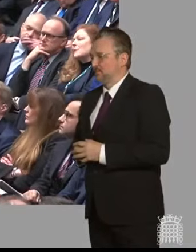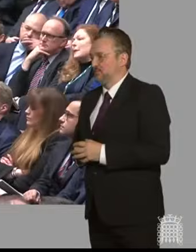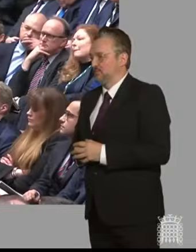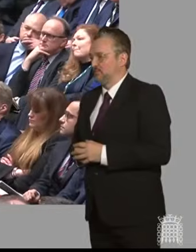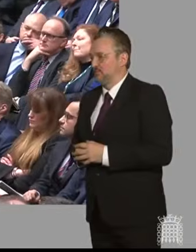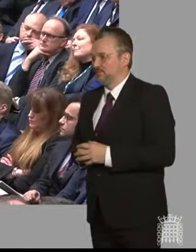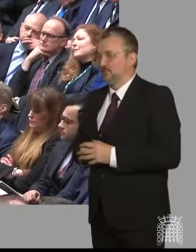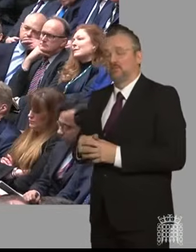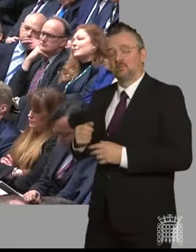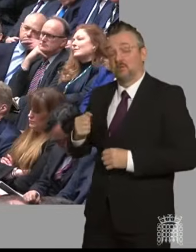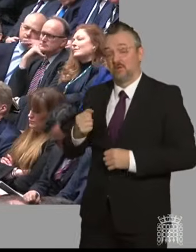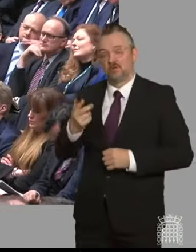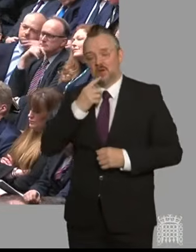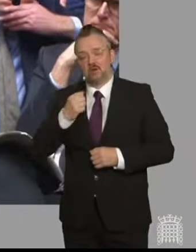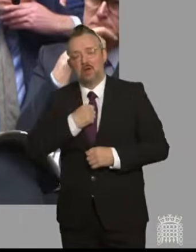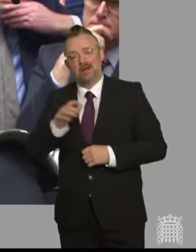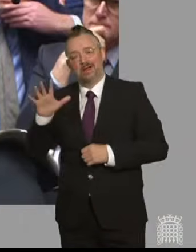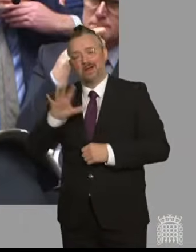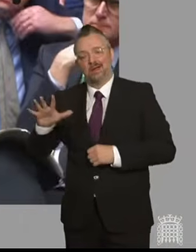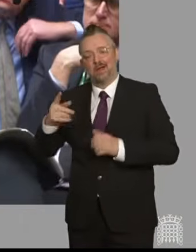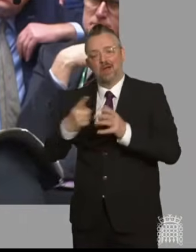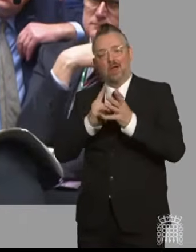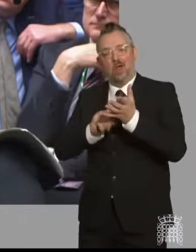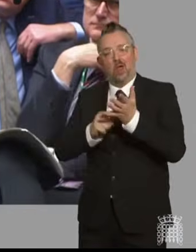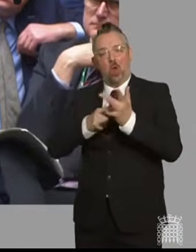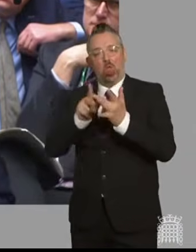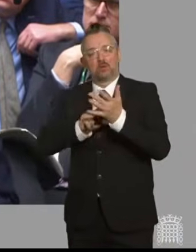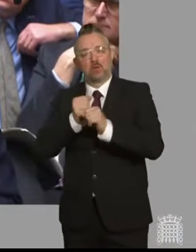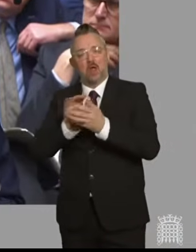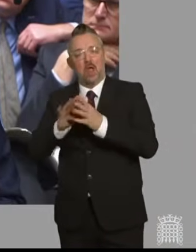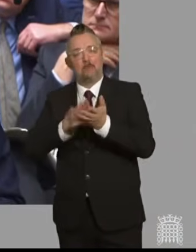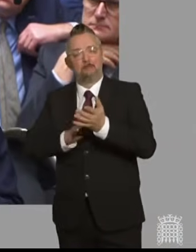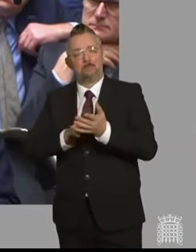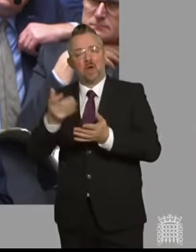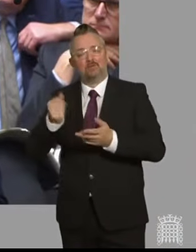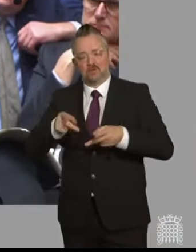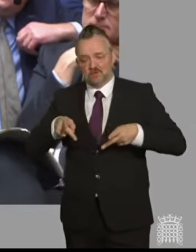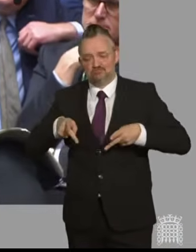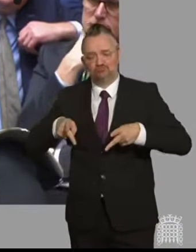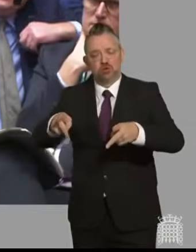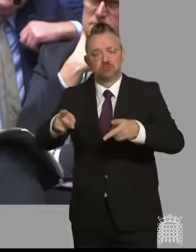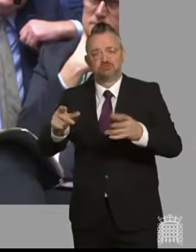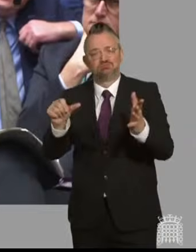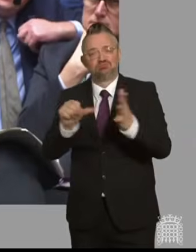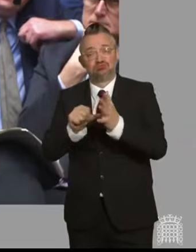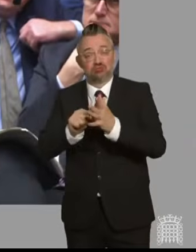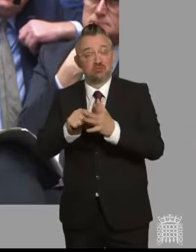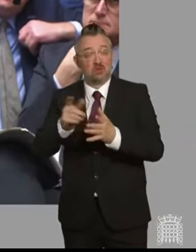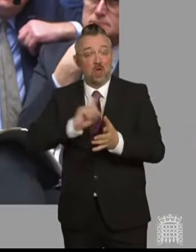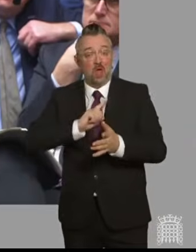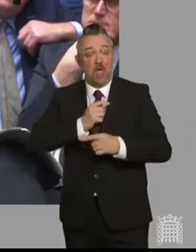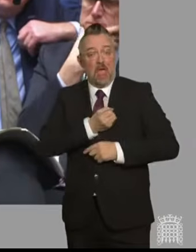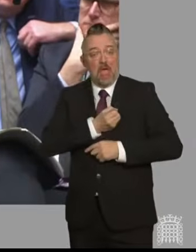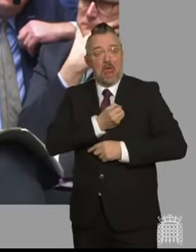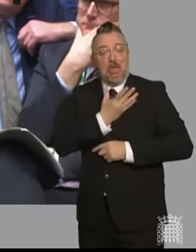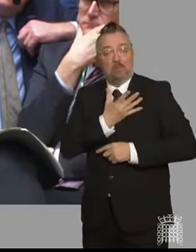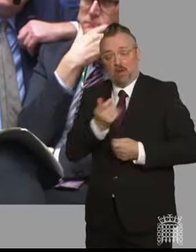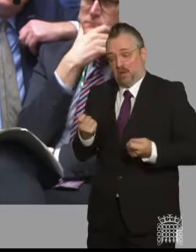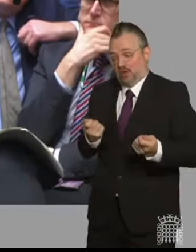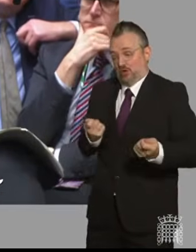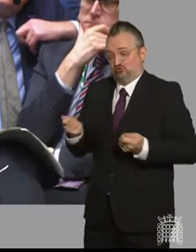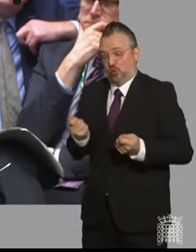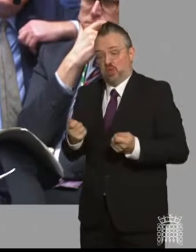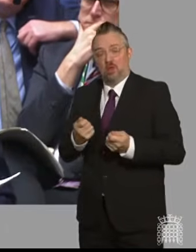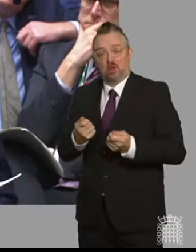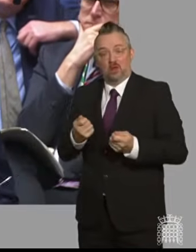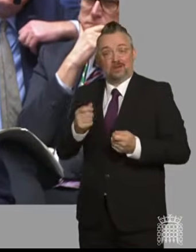major road safety and highway issues that have been ignored for decades by the Labour-controlled Rotherham Council. I will be presenting a petition to this place telling